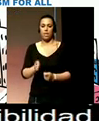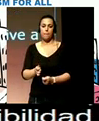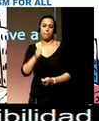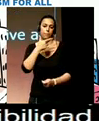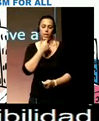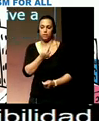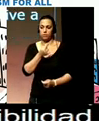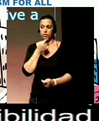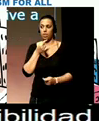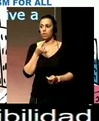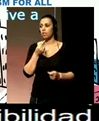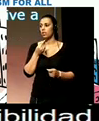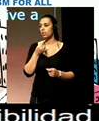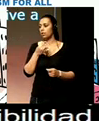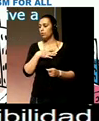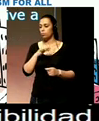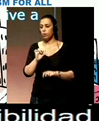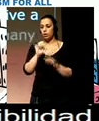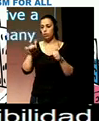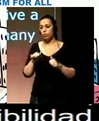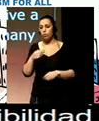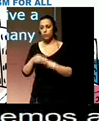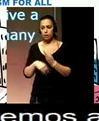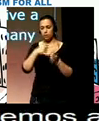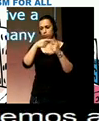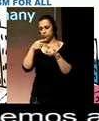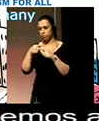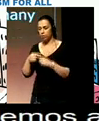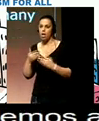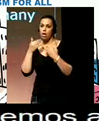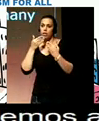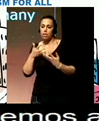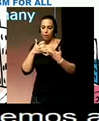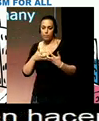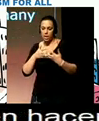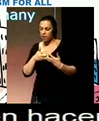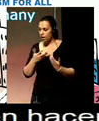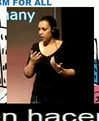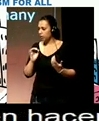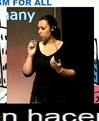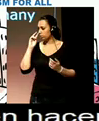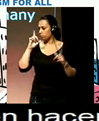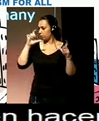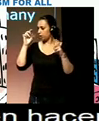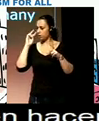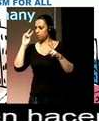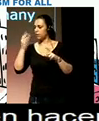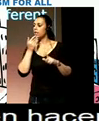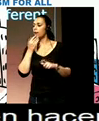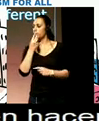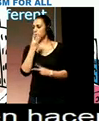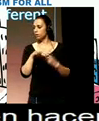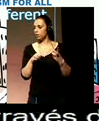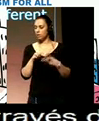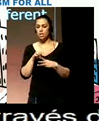but many times we can make it easier through very different ways, through mechanics